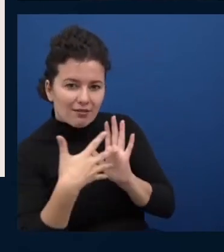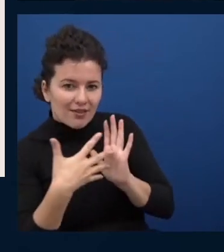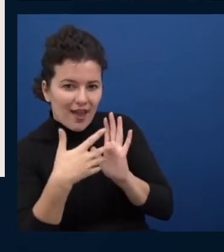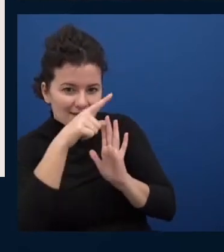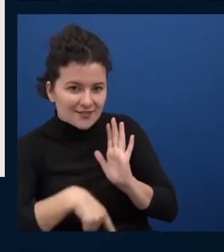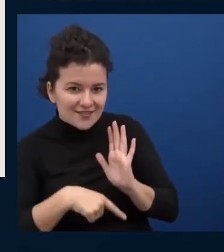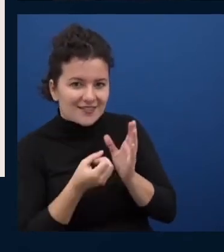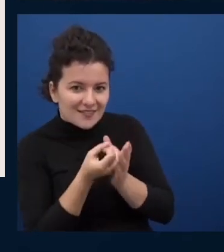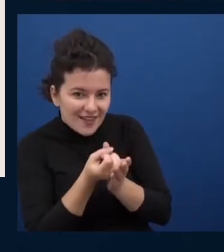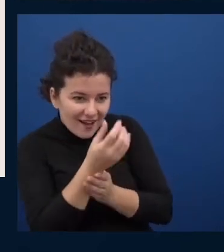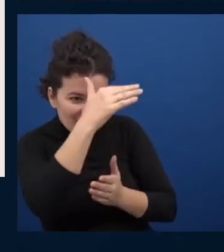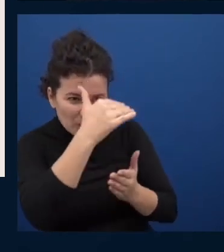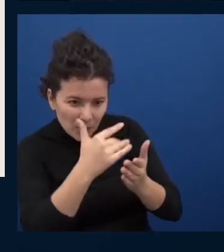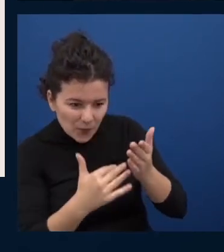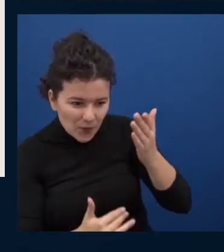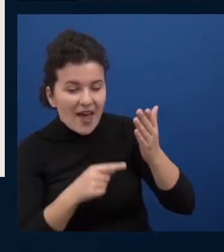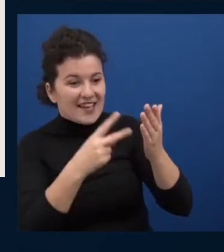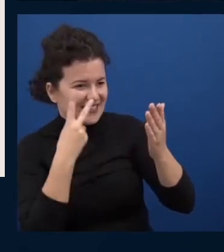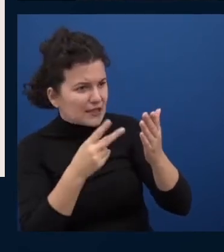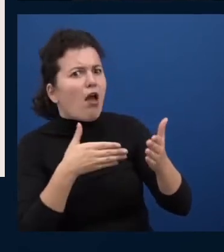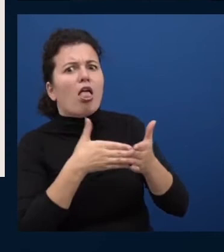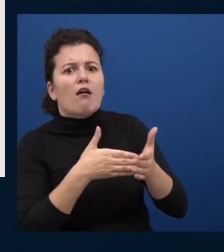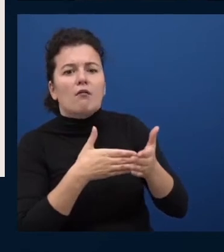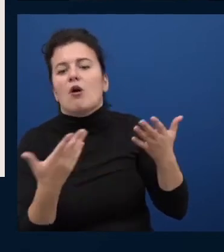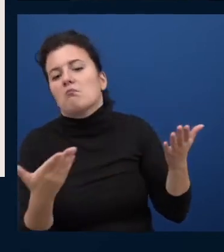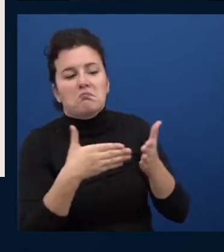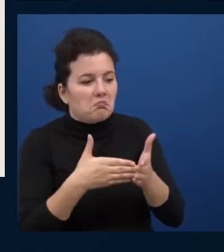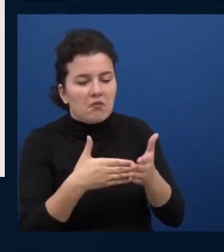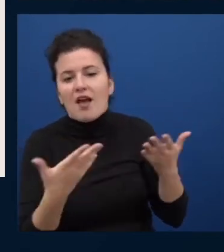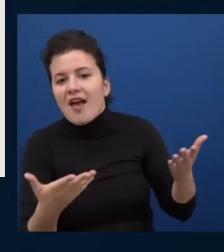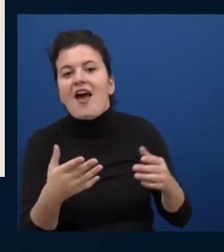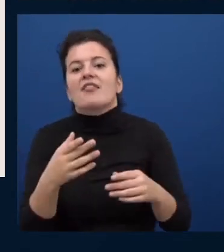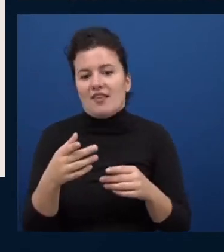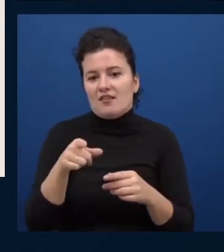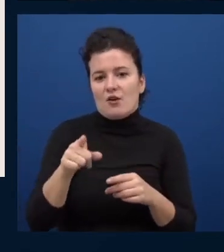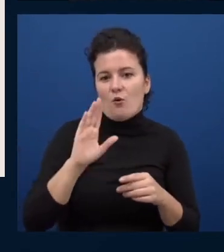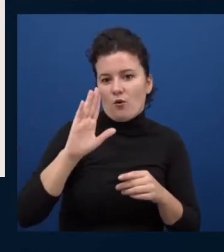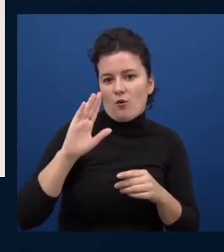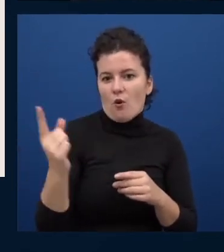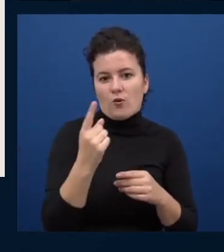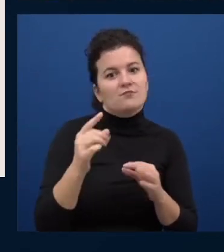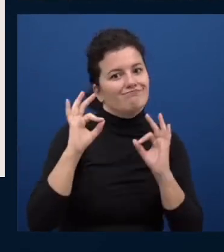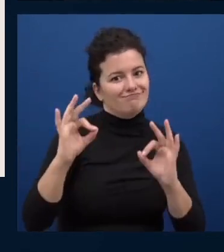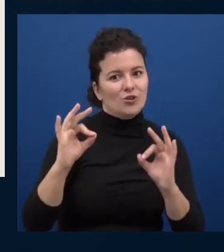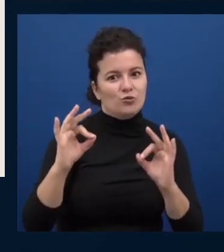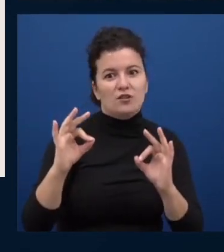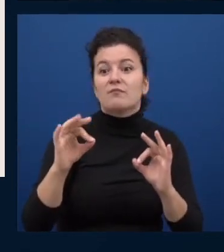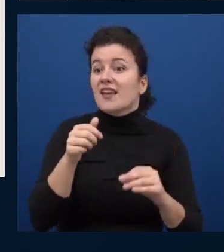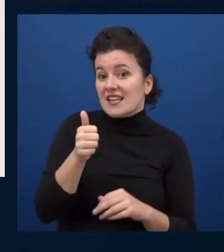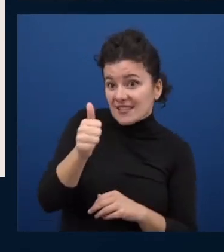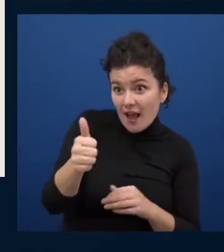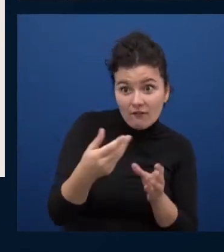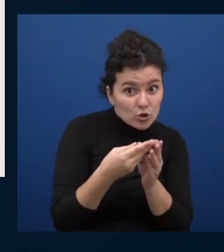issues. These issues will, as a rule of thumb, always be up for grabs. So if you can resolve it